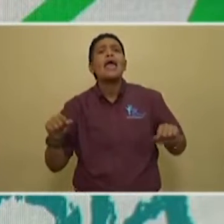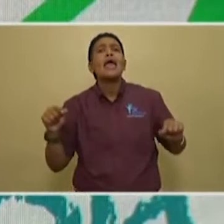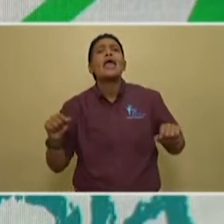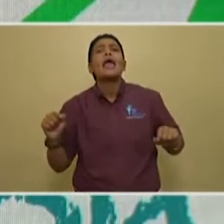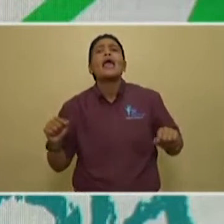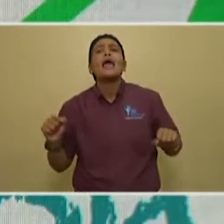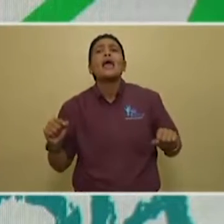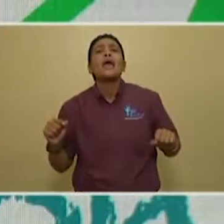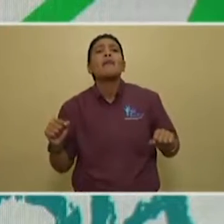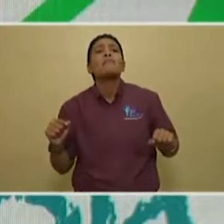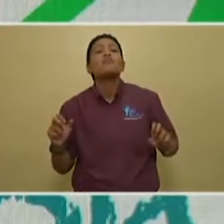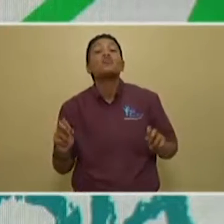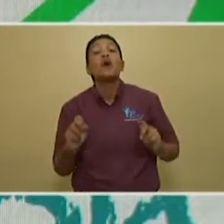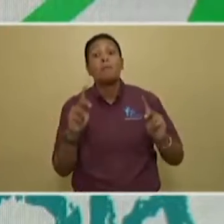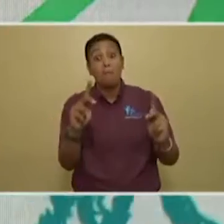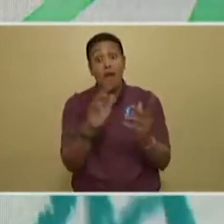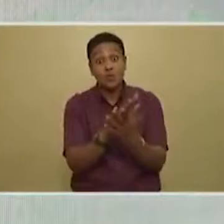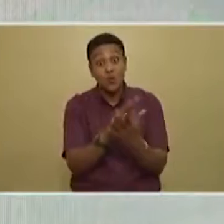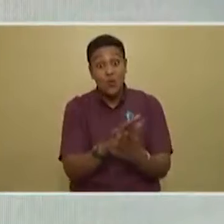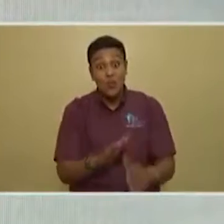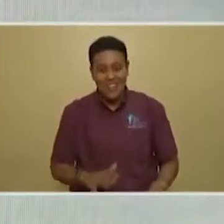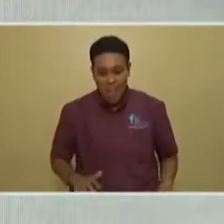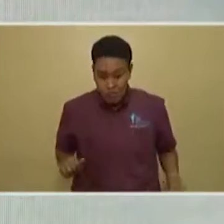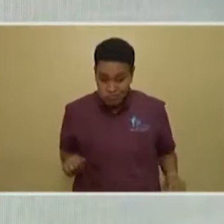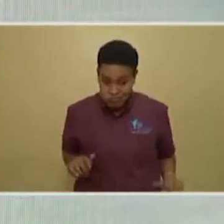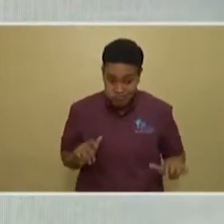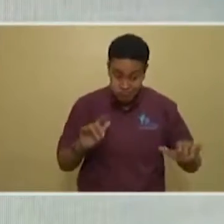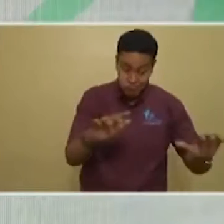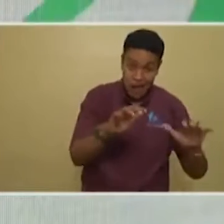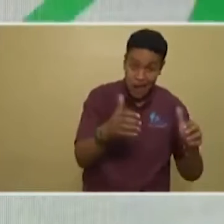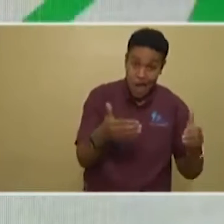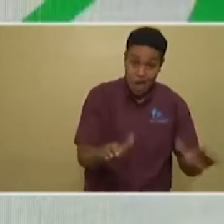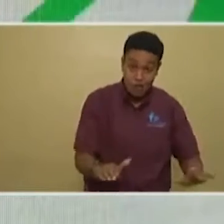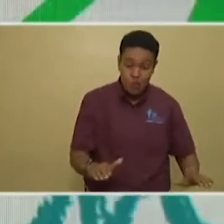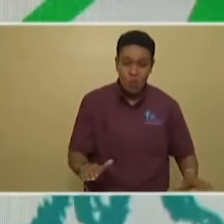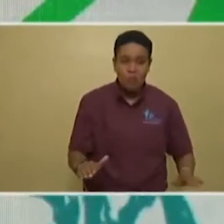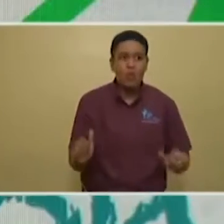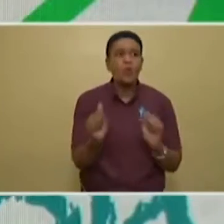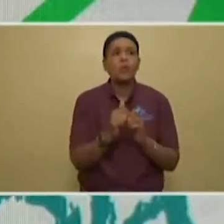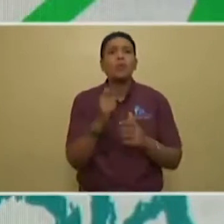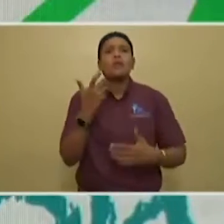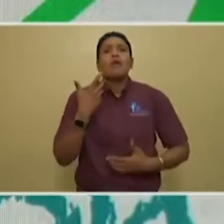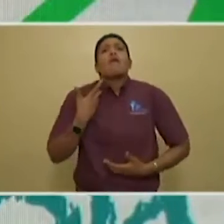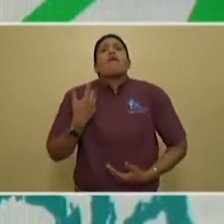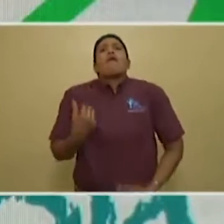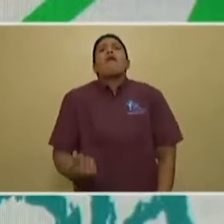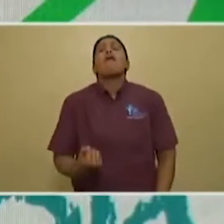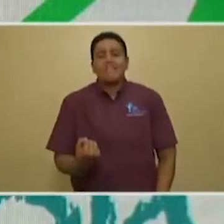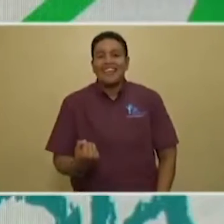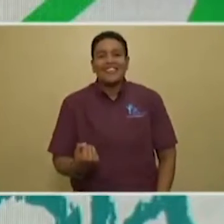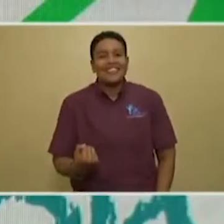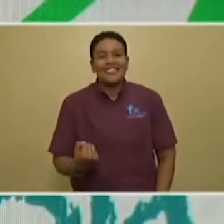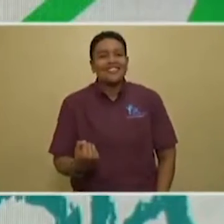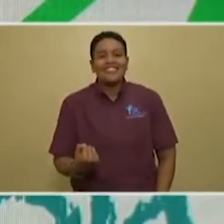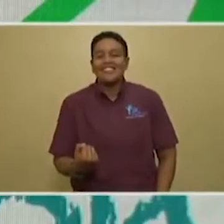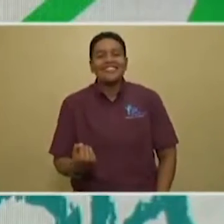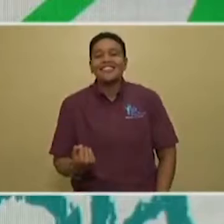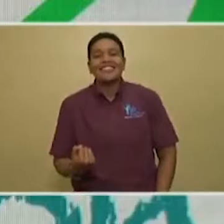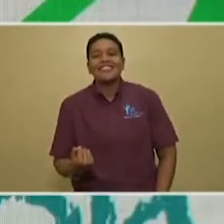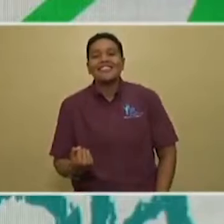to return to face-to-face education with confidence if we do not